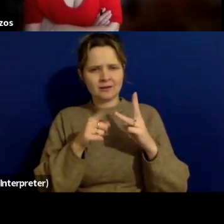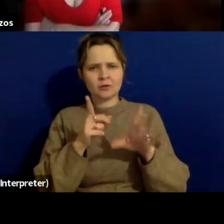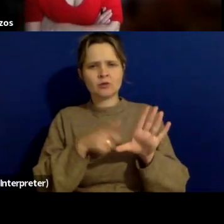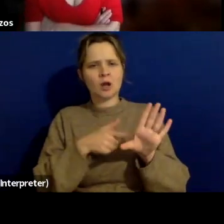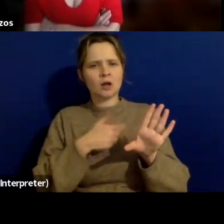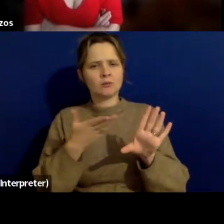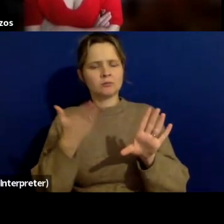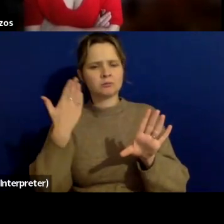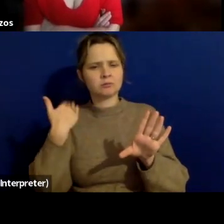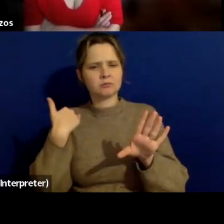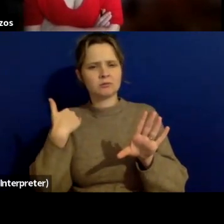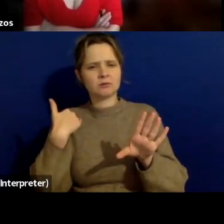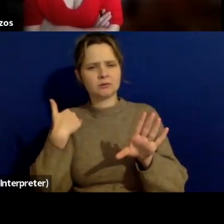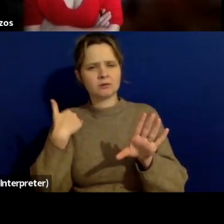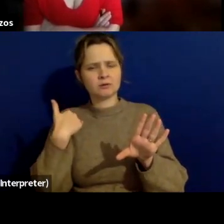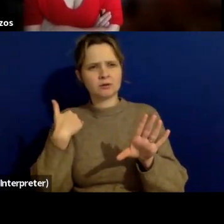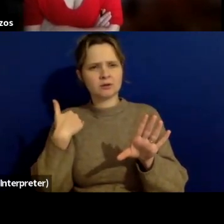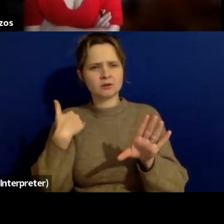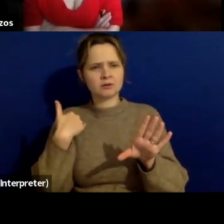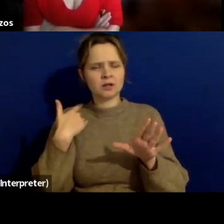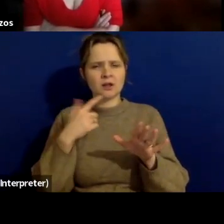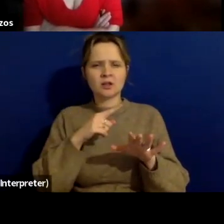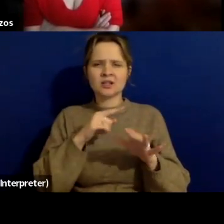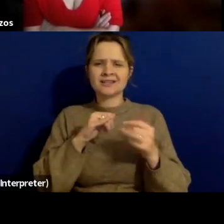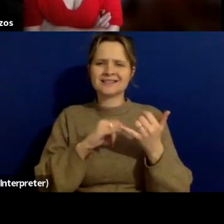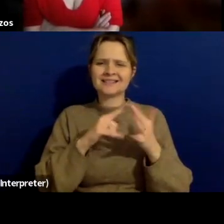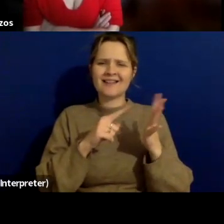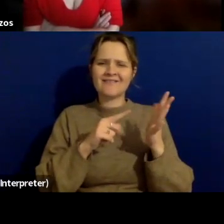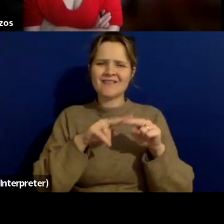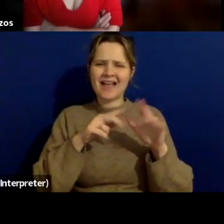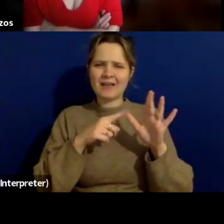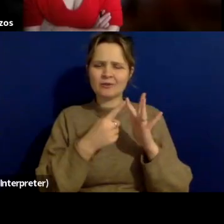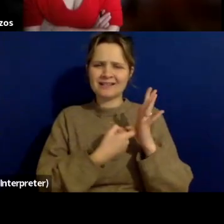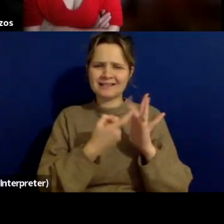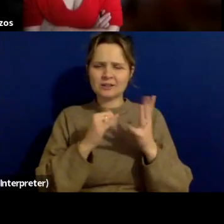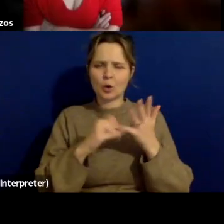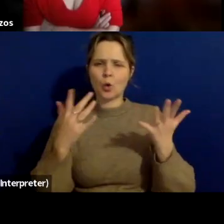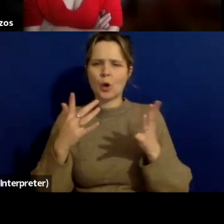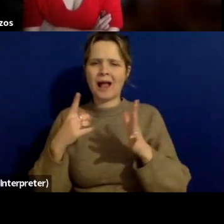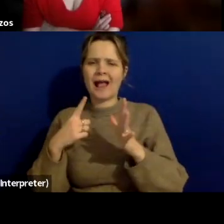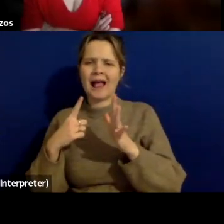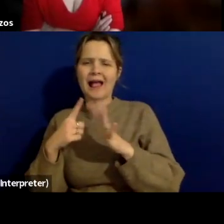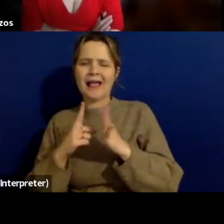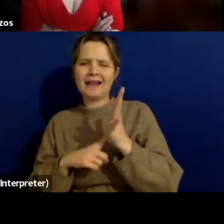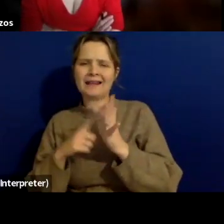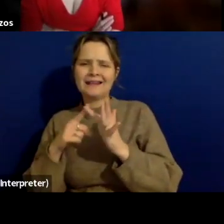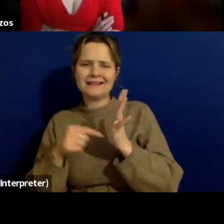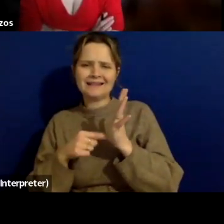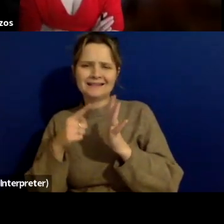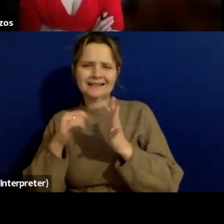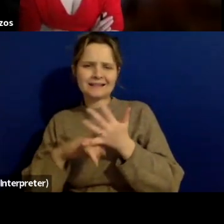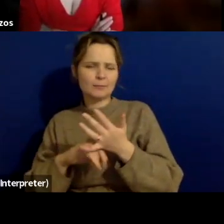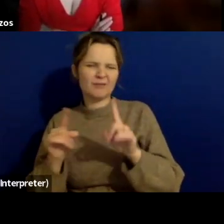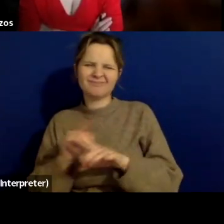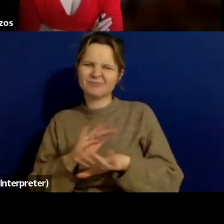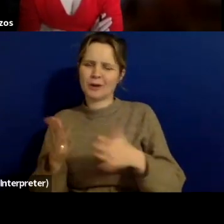younger, Seferis or Elitis, but not anymore so much. So yes, now